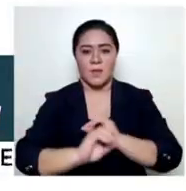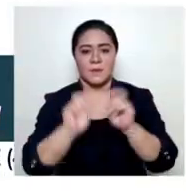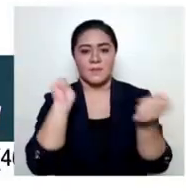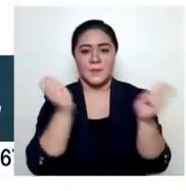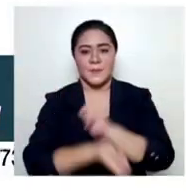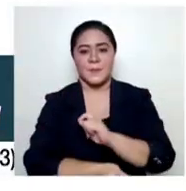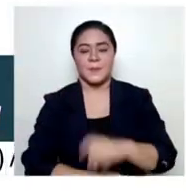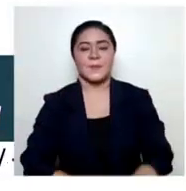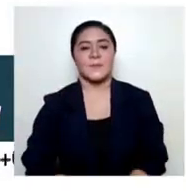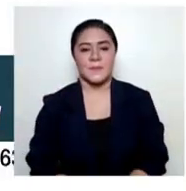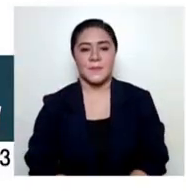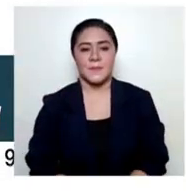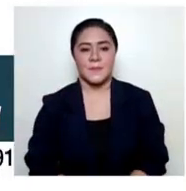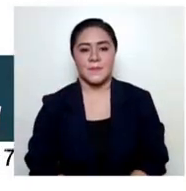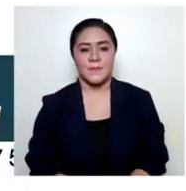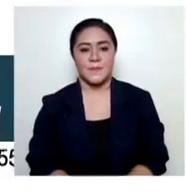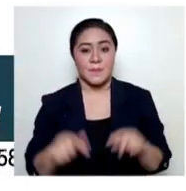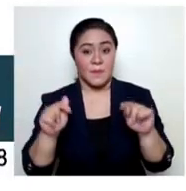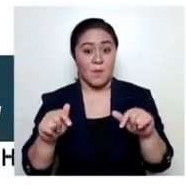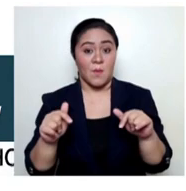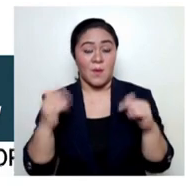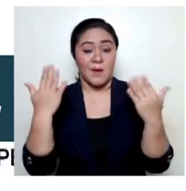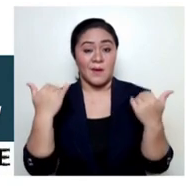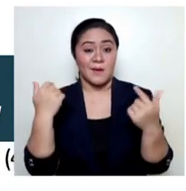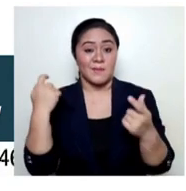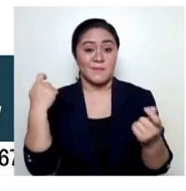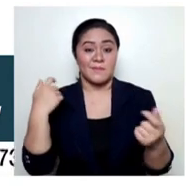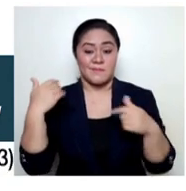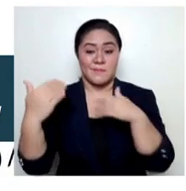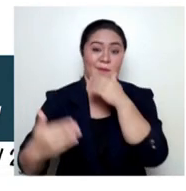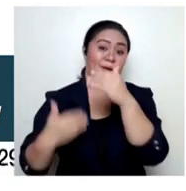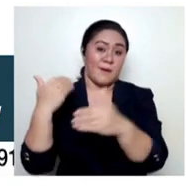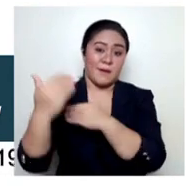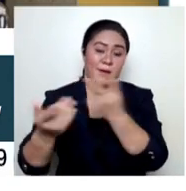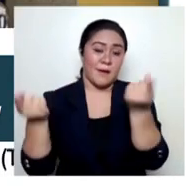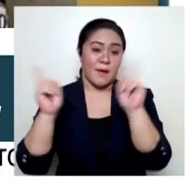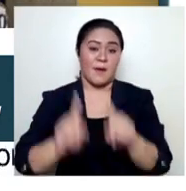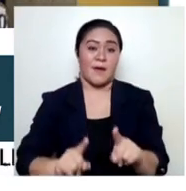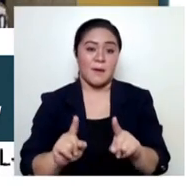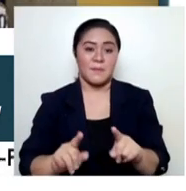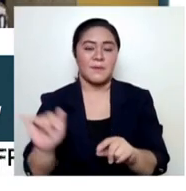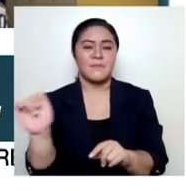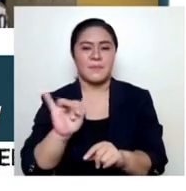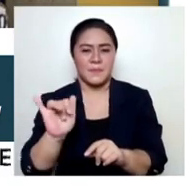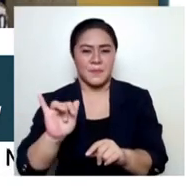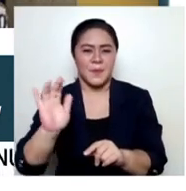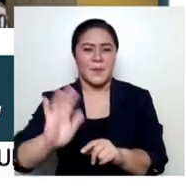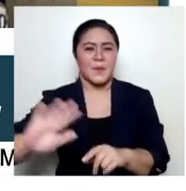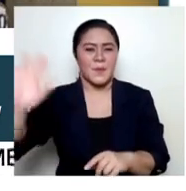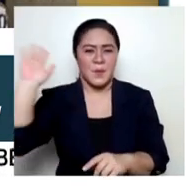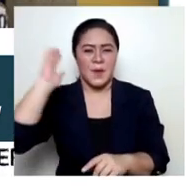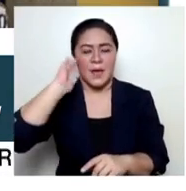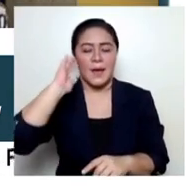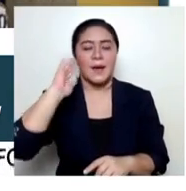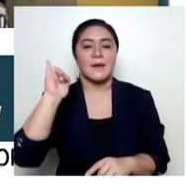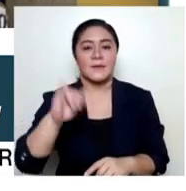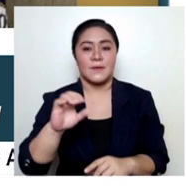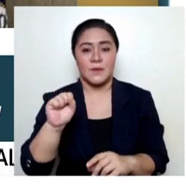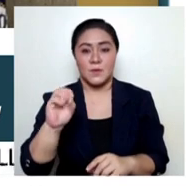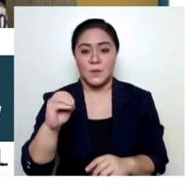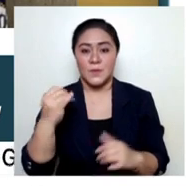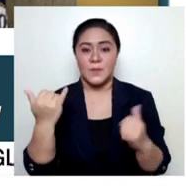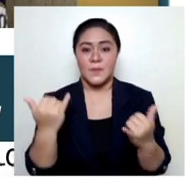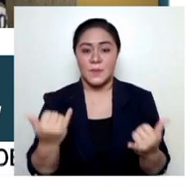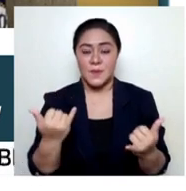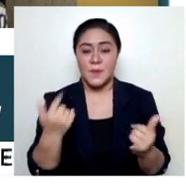These things did not happen. And so mm-hmm. far as Prosecutor Taliping is concerned. Unless there is an evidence